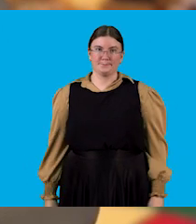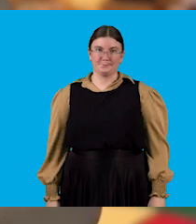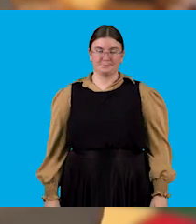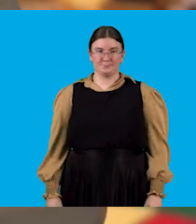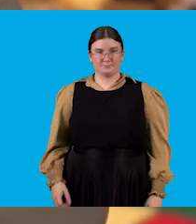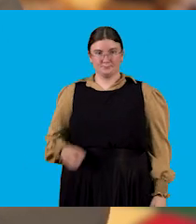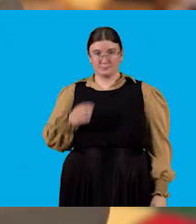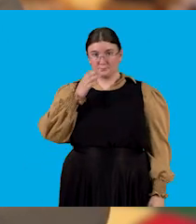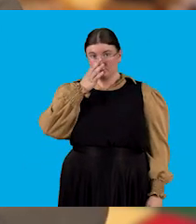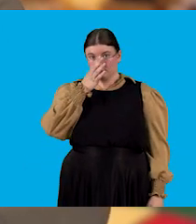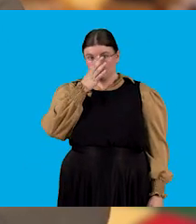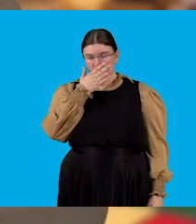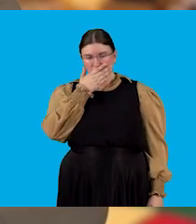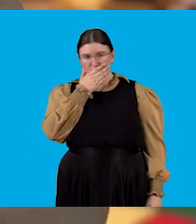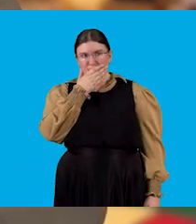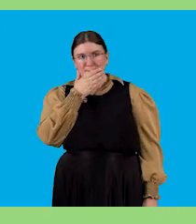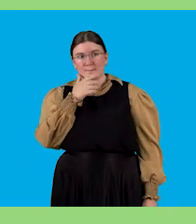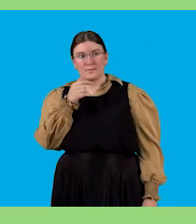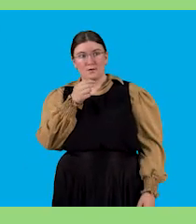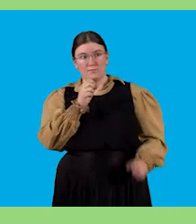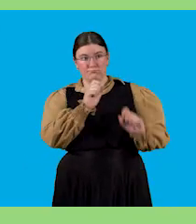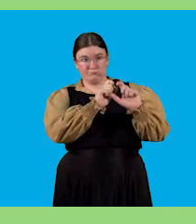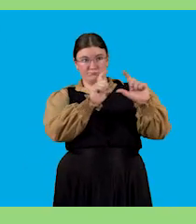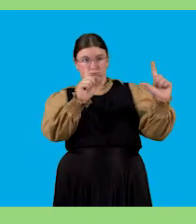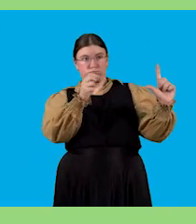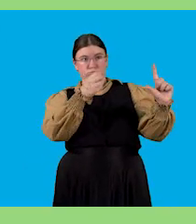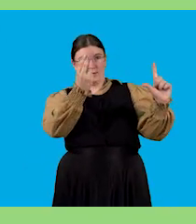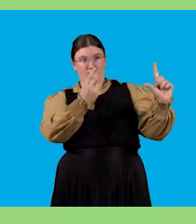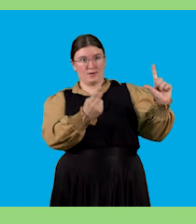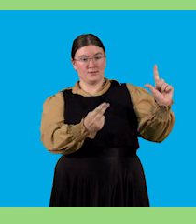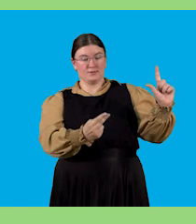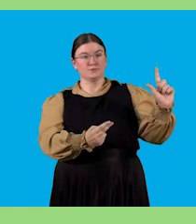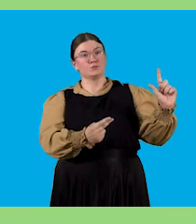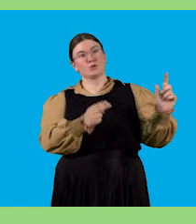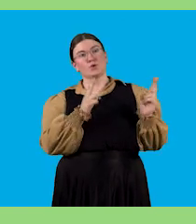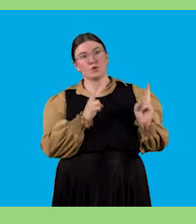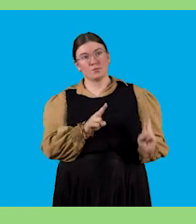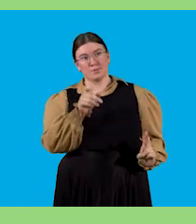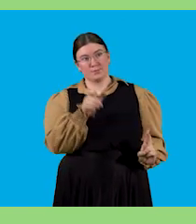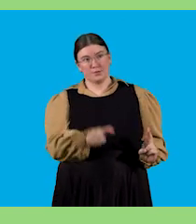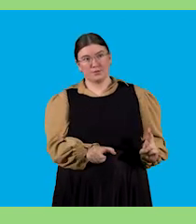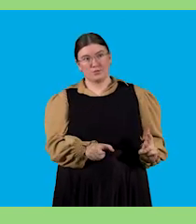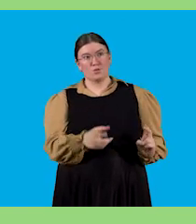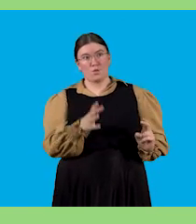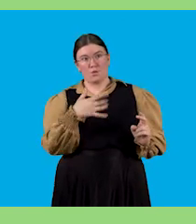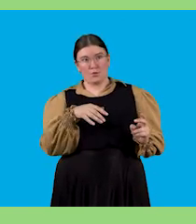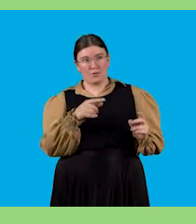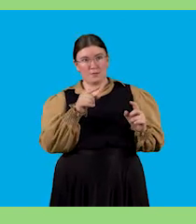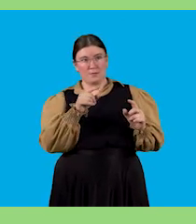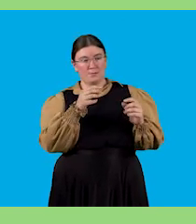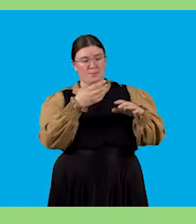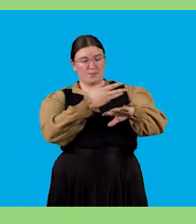Okay, there we have a diagram of a human figure, and with all the lines.